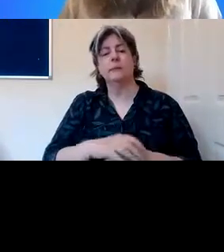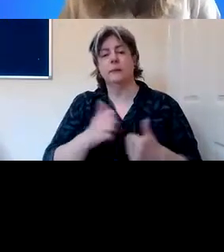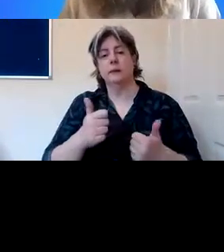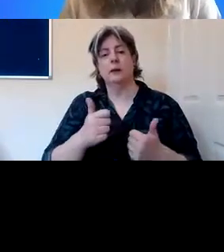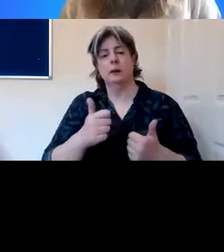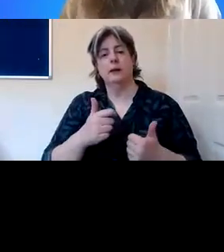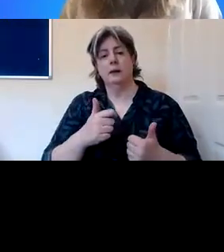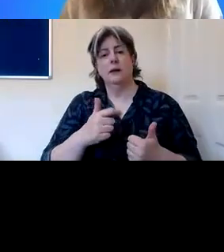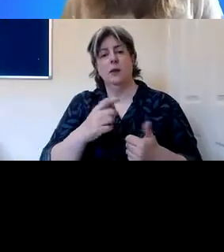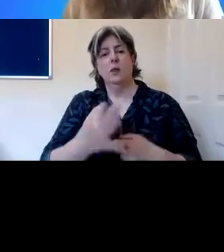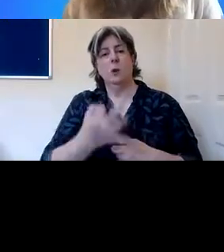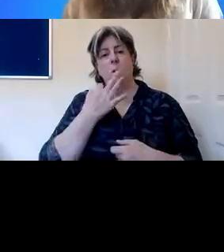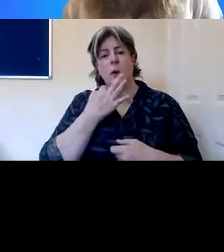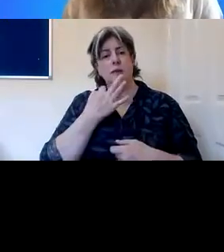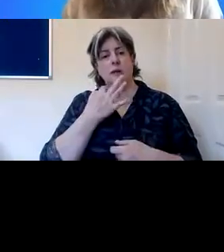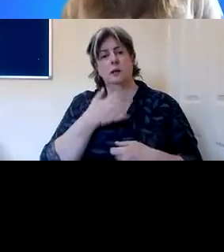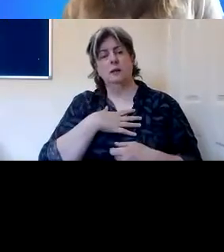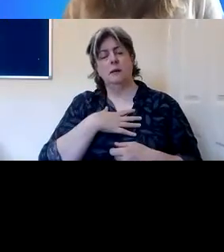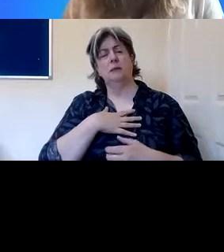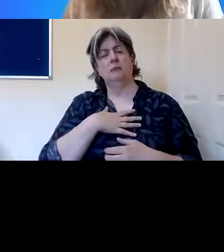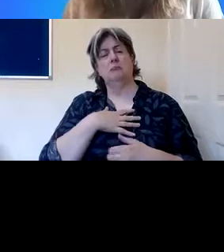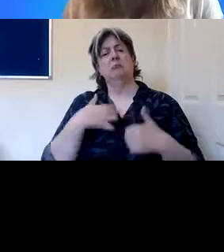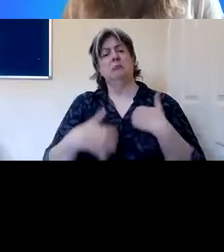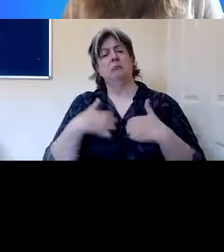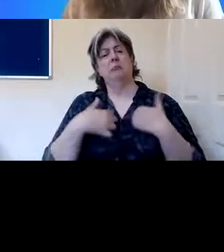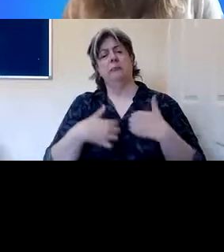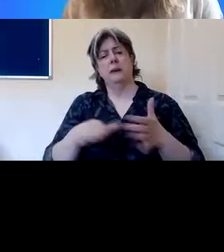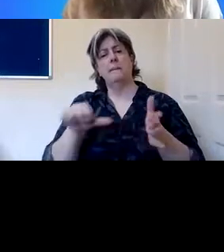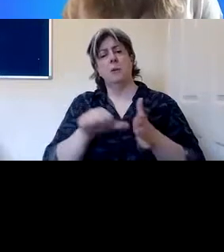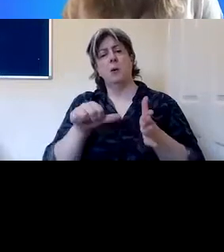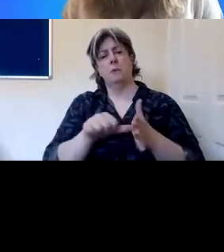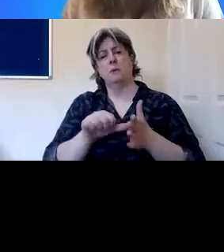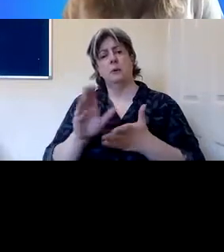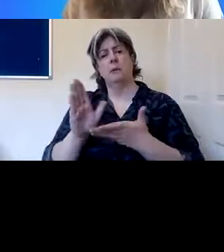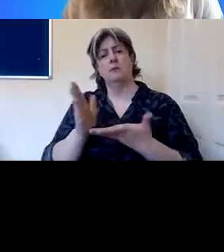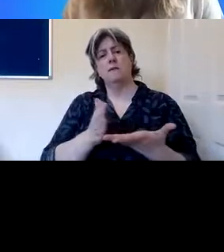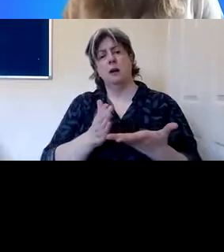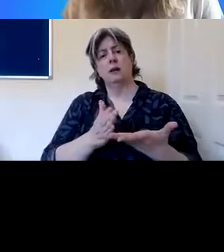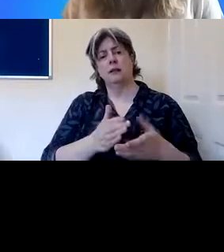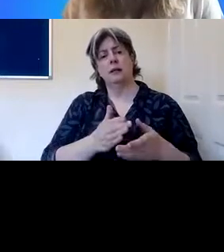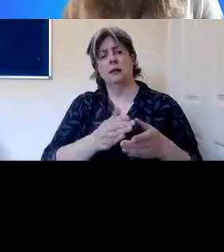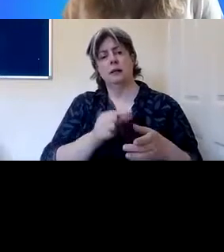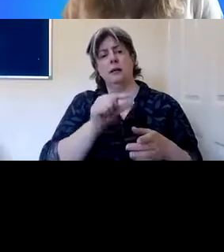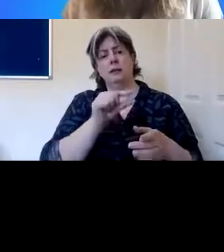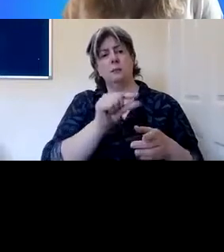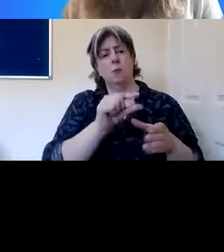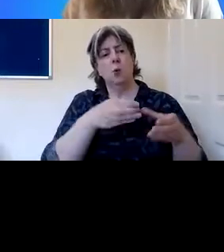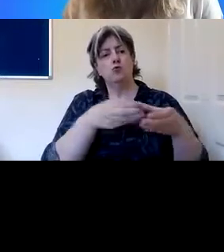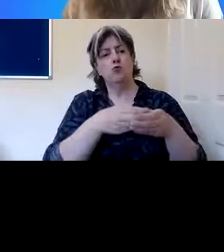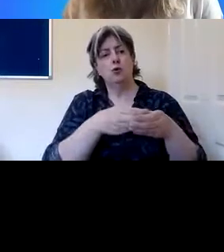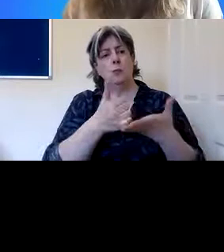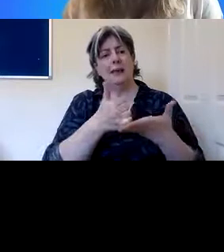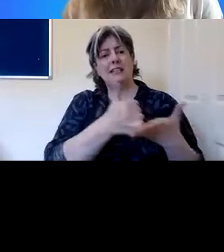point made in the question about the difficulty of providing small group interventions under current circumstances, and we think that that's